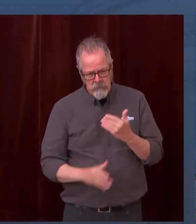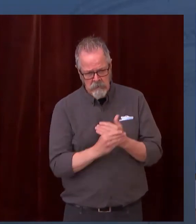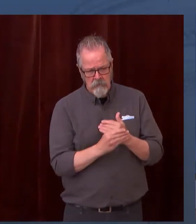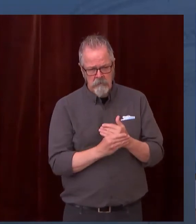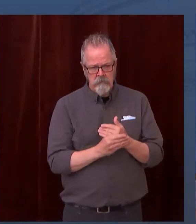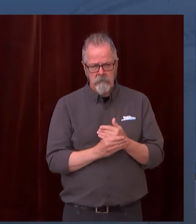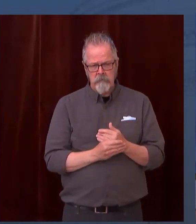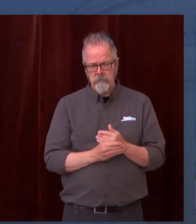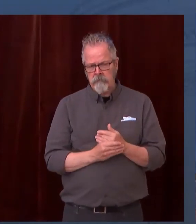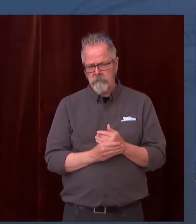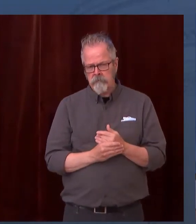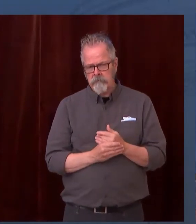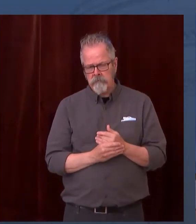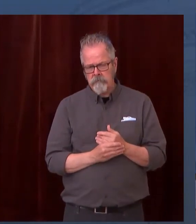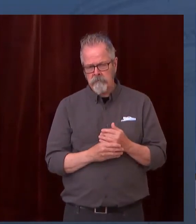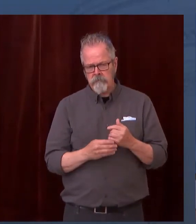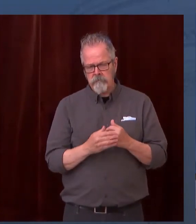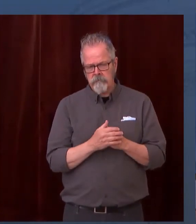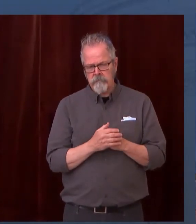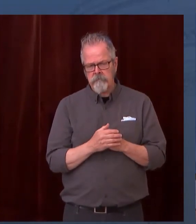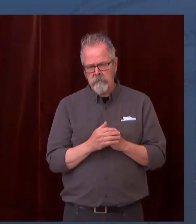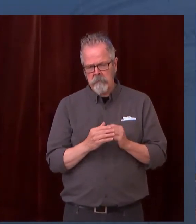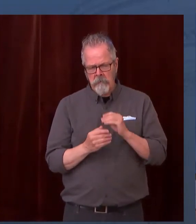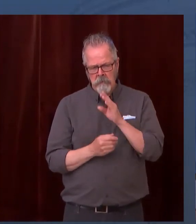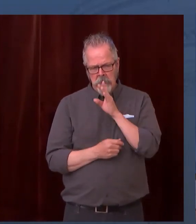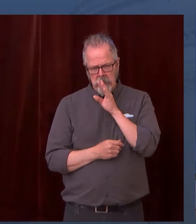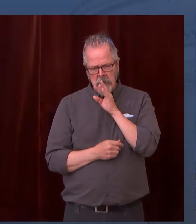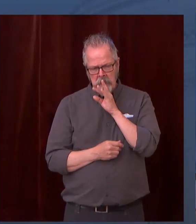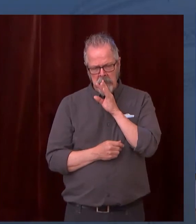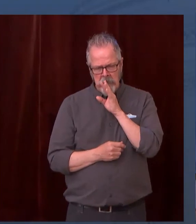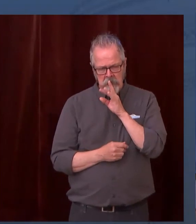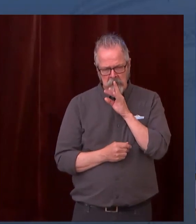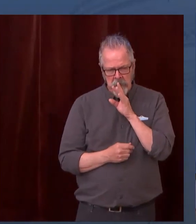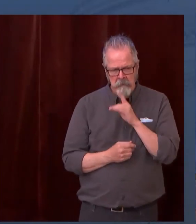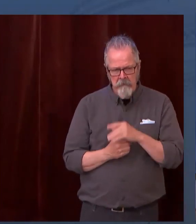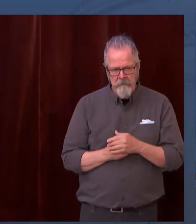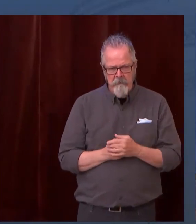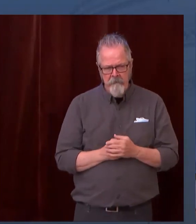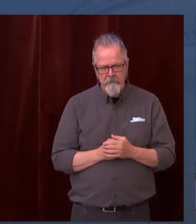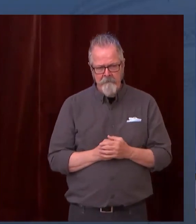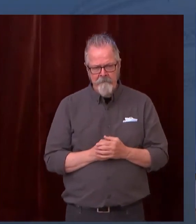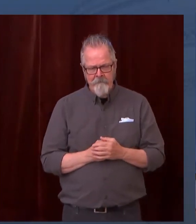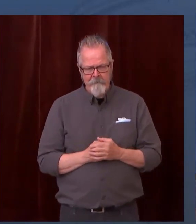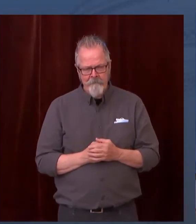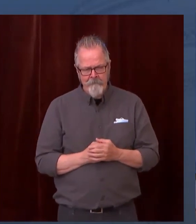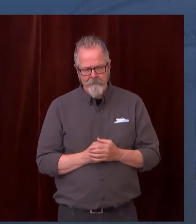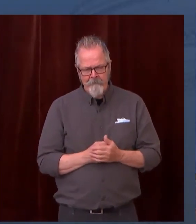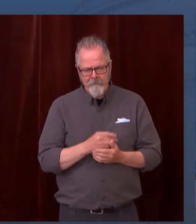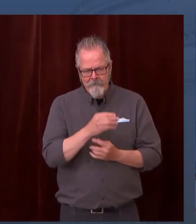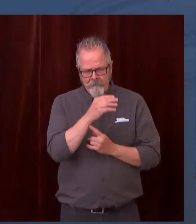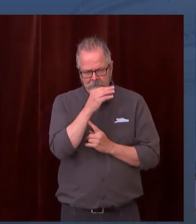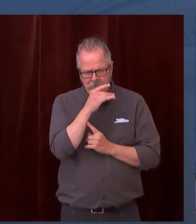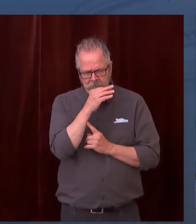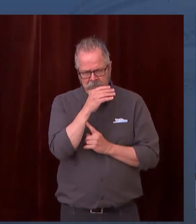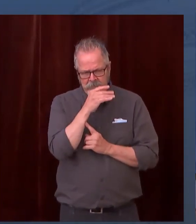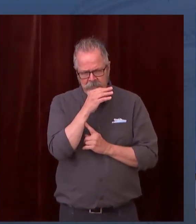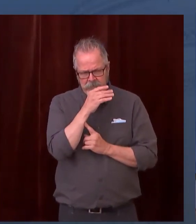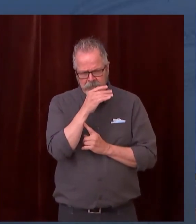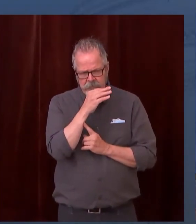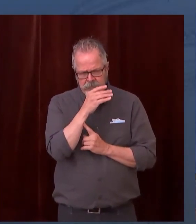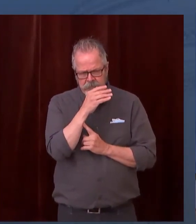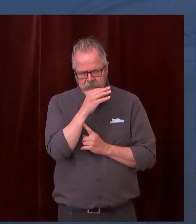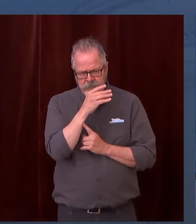allow testing to work, meaning that people who are positive actually do contact tracing and then they